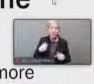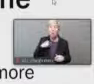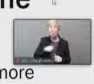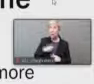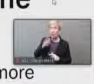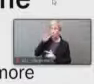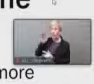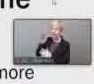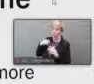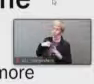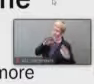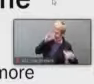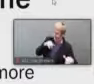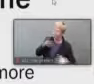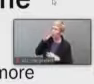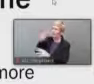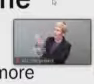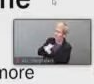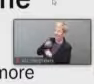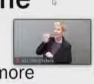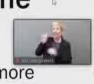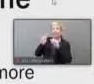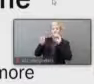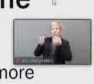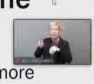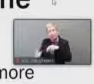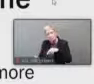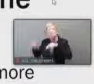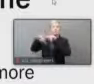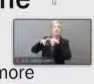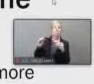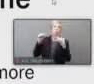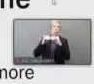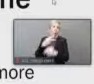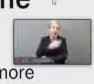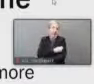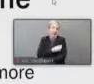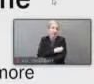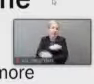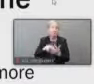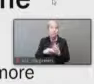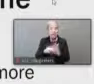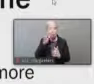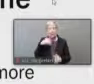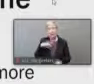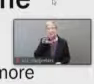an additional 7% increase in the number of doses next week for a total of